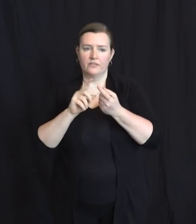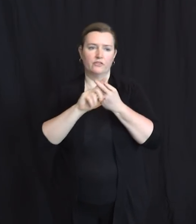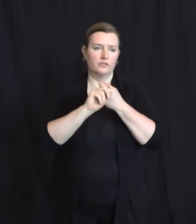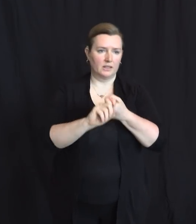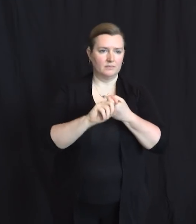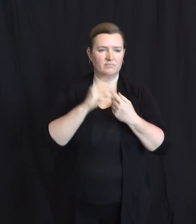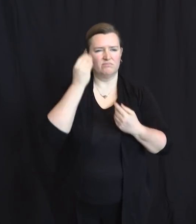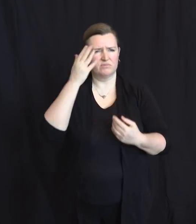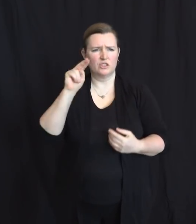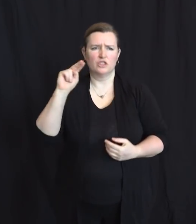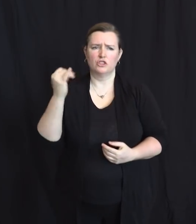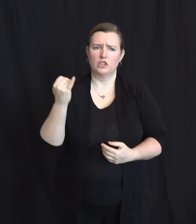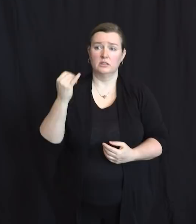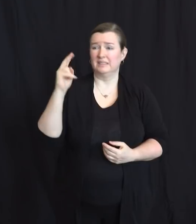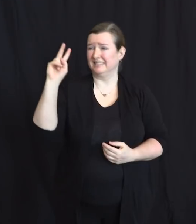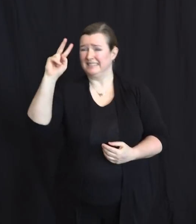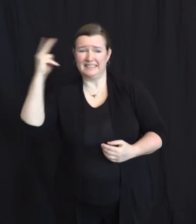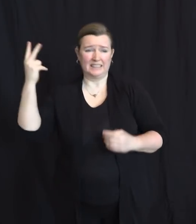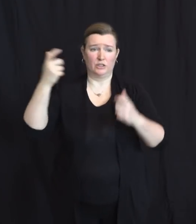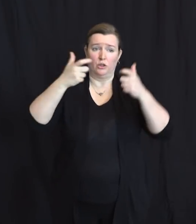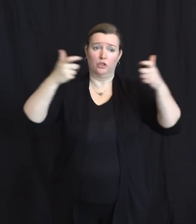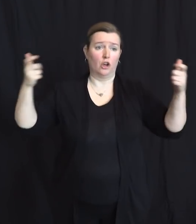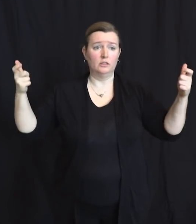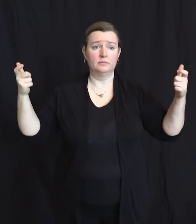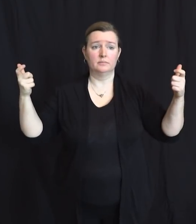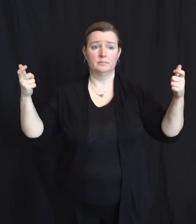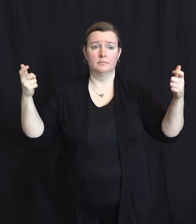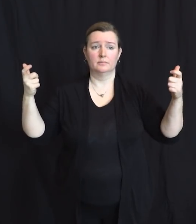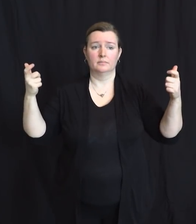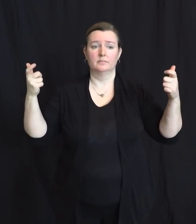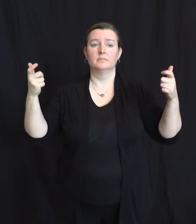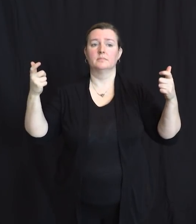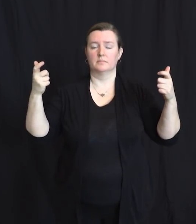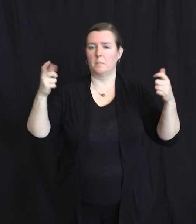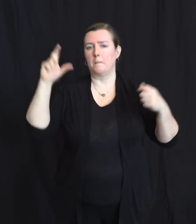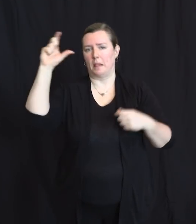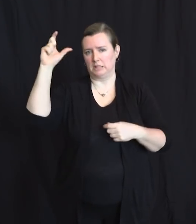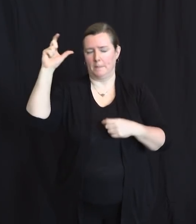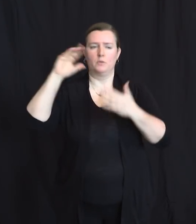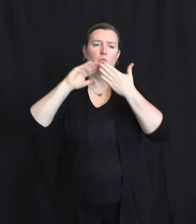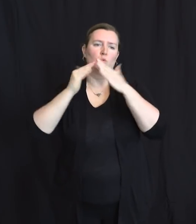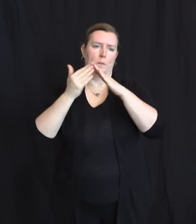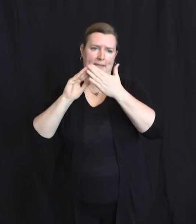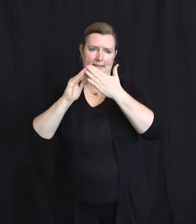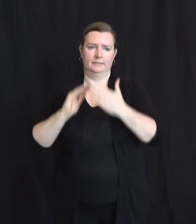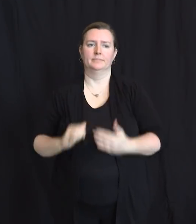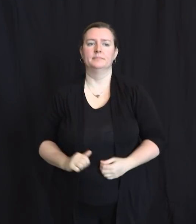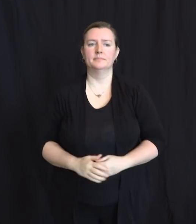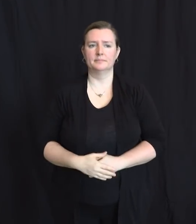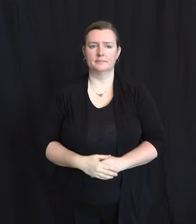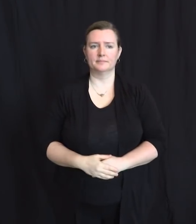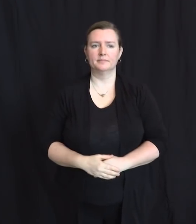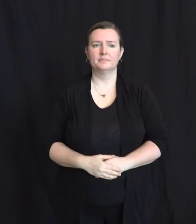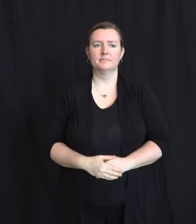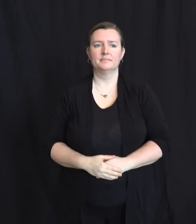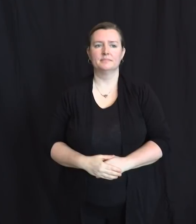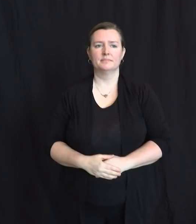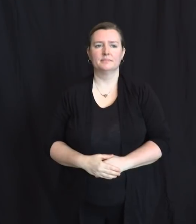any American state, Ramadan Mubarak, Assalamu alaikum. We wish you a blessed,